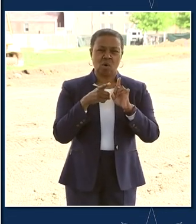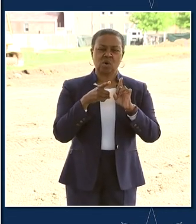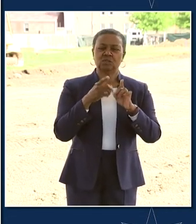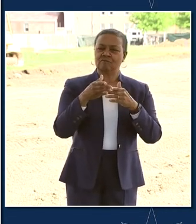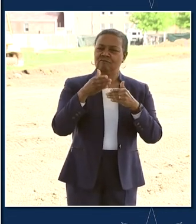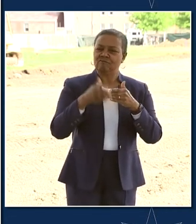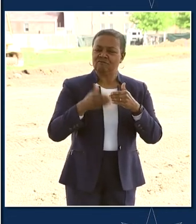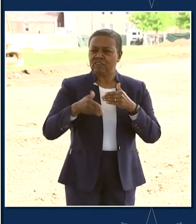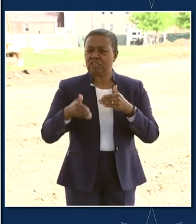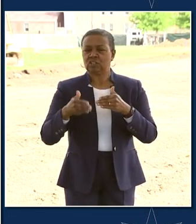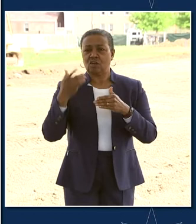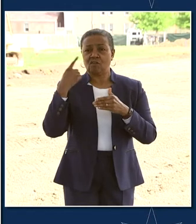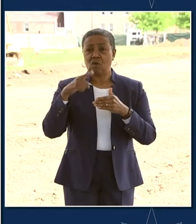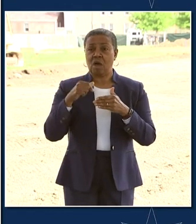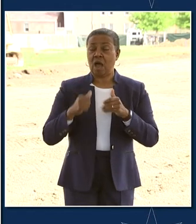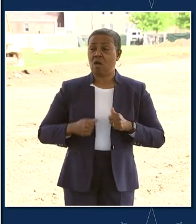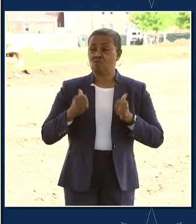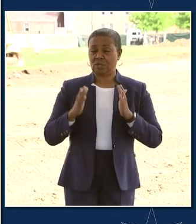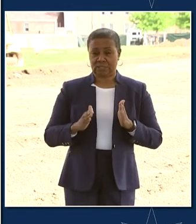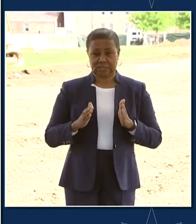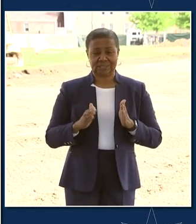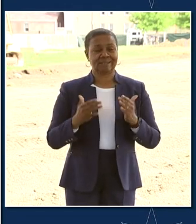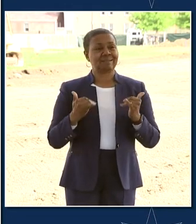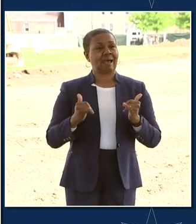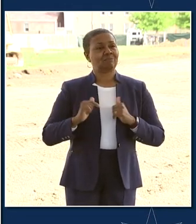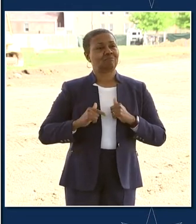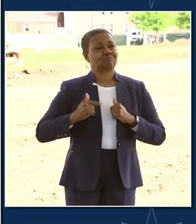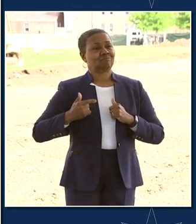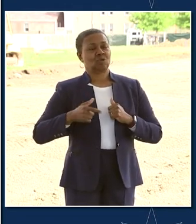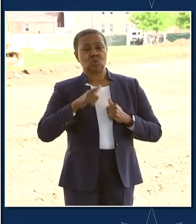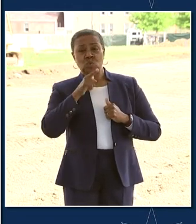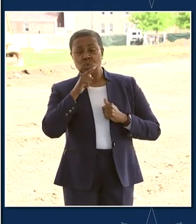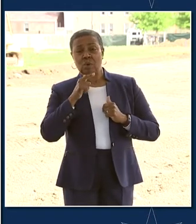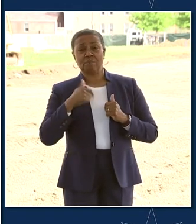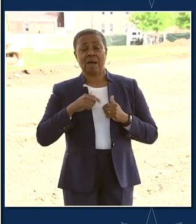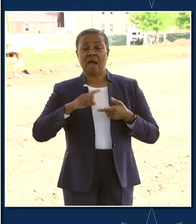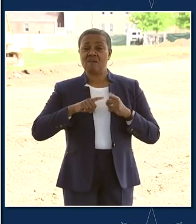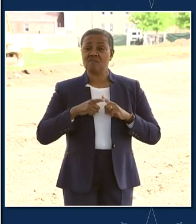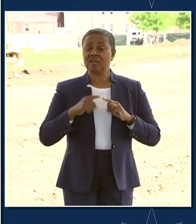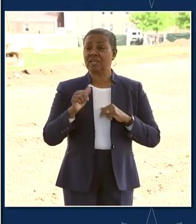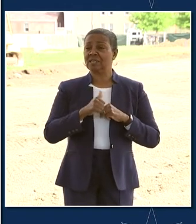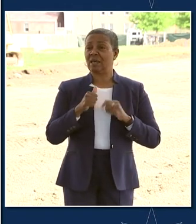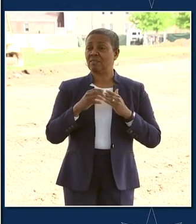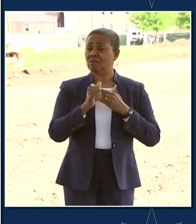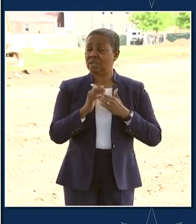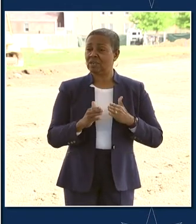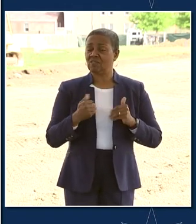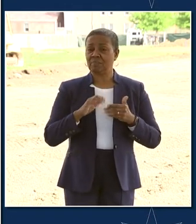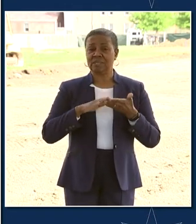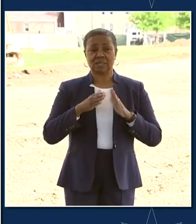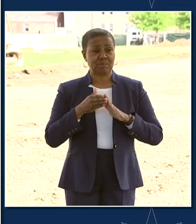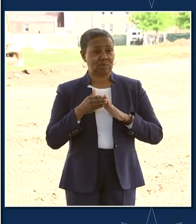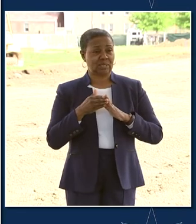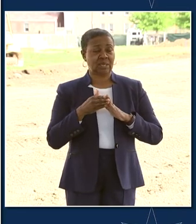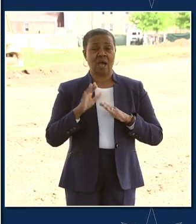things done on behalf of our residents. Now I'd like to welcome up my friend and another leader from this community, Alderman George